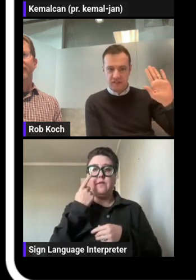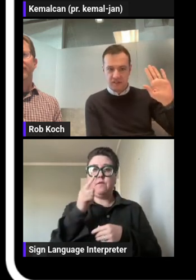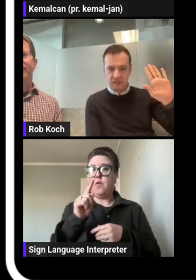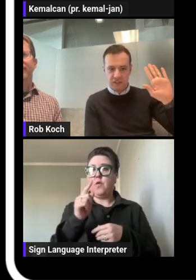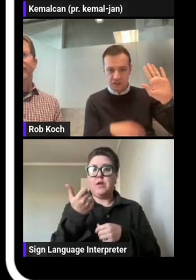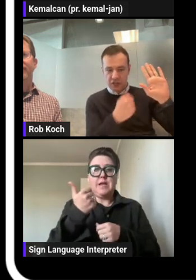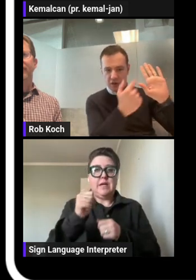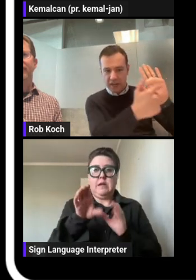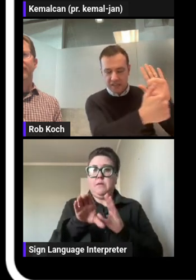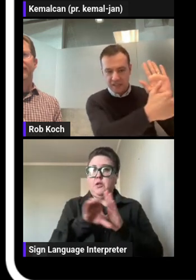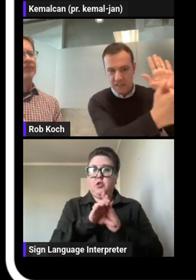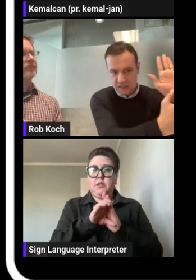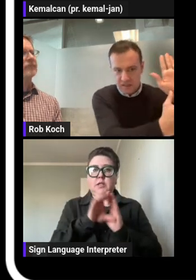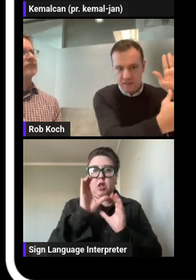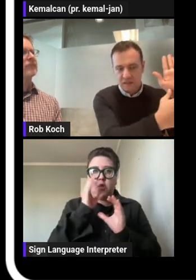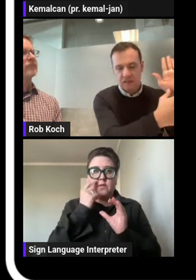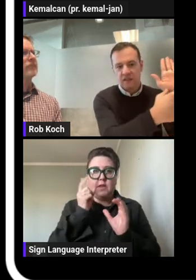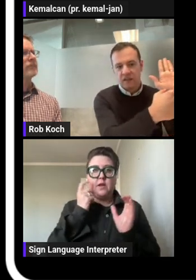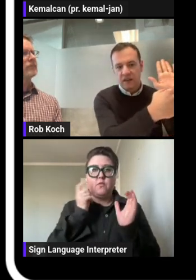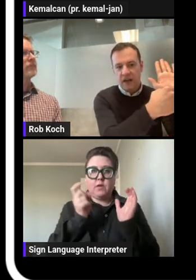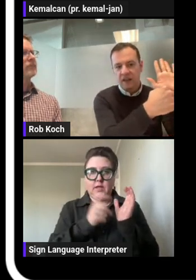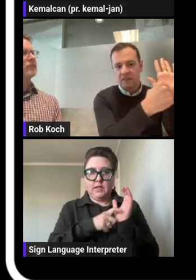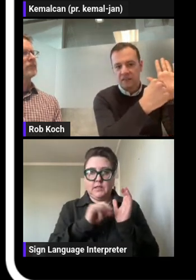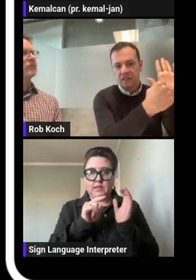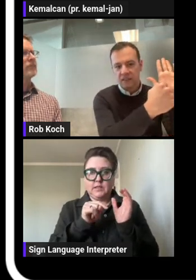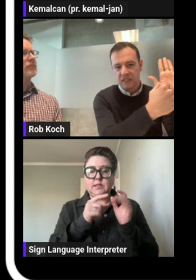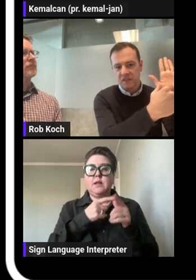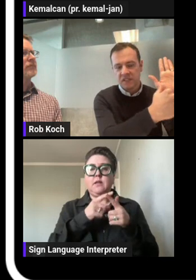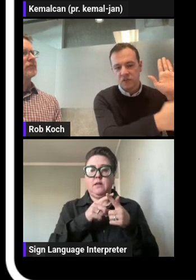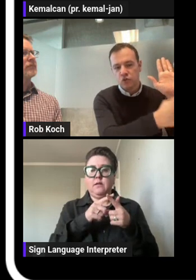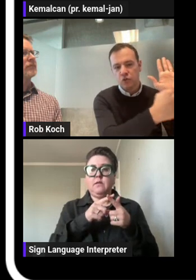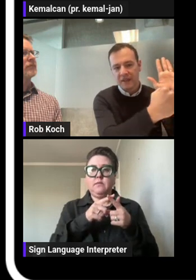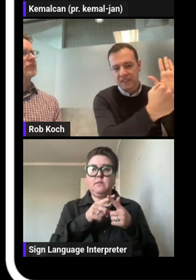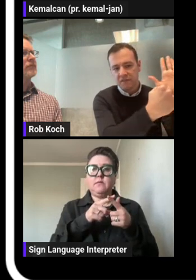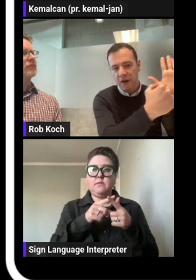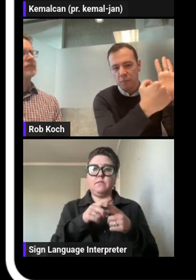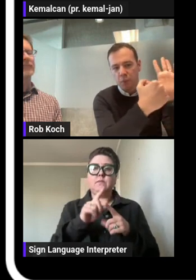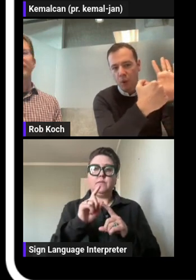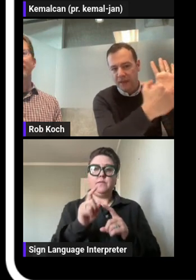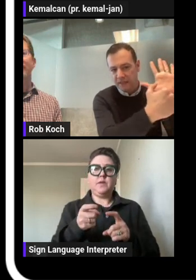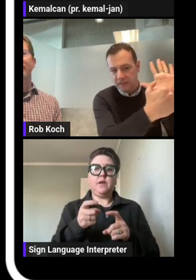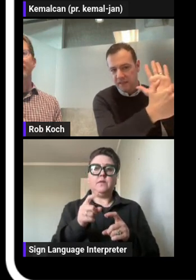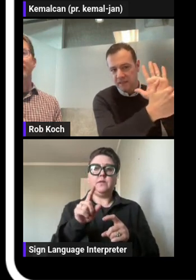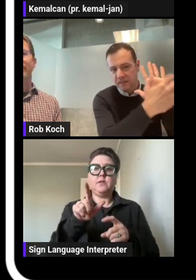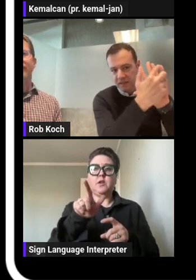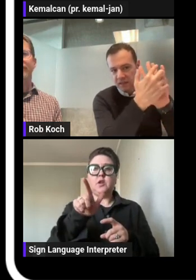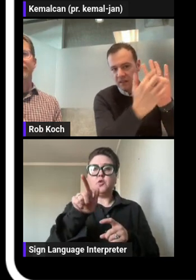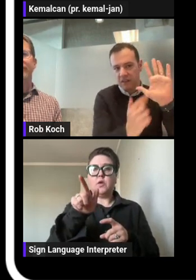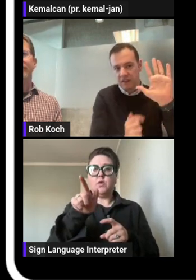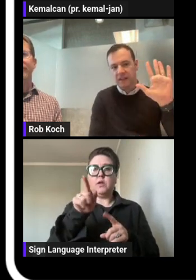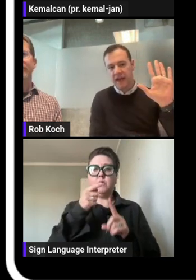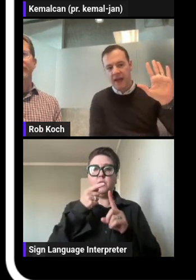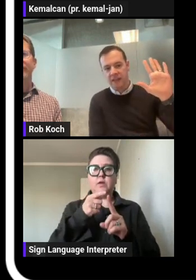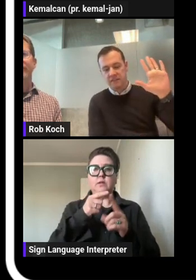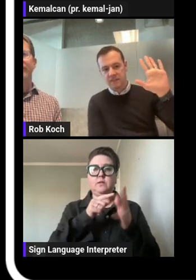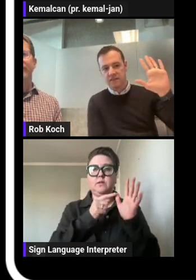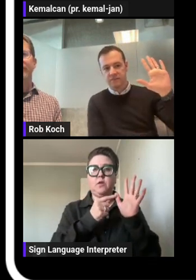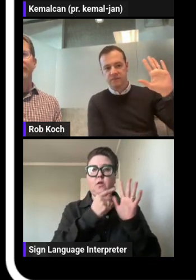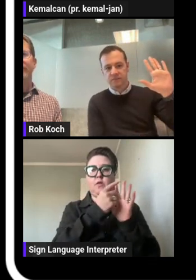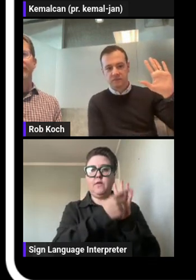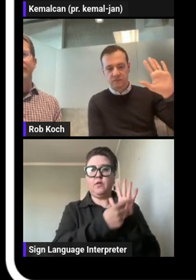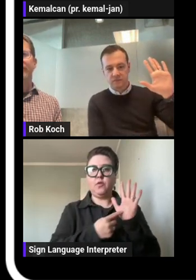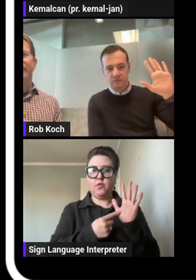images, recognizes it, and gives 21 points in a